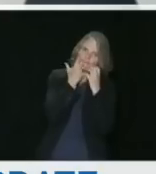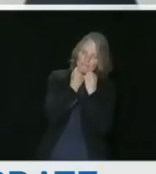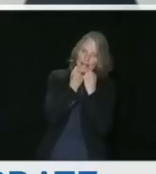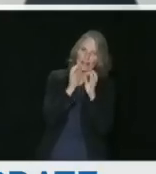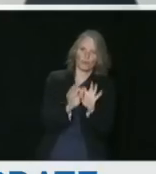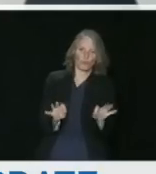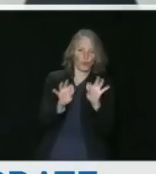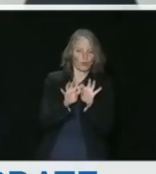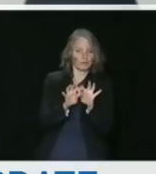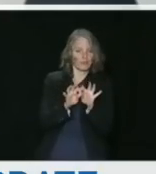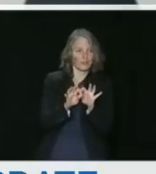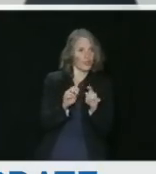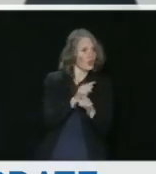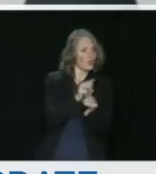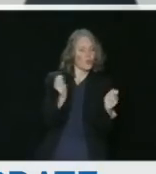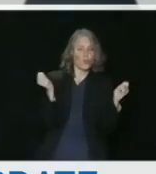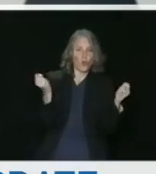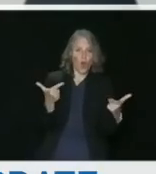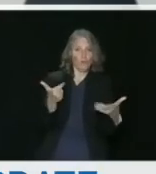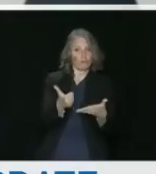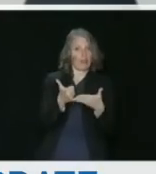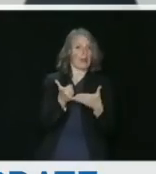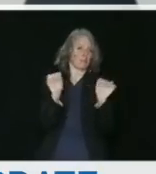because everyone has a role to play